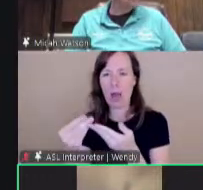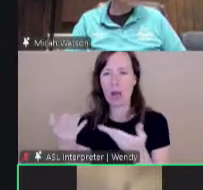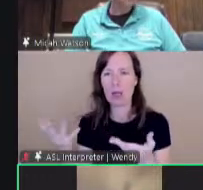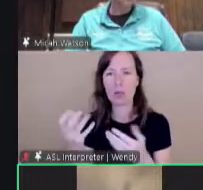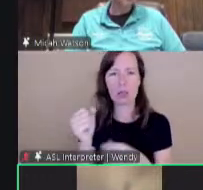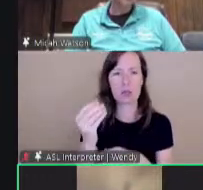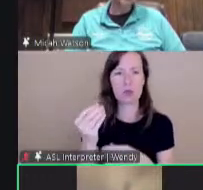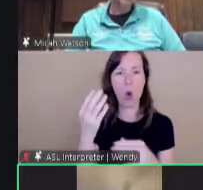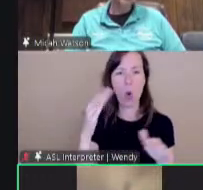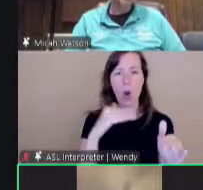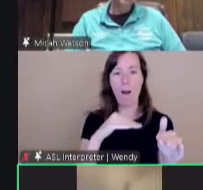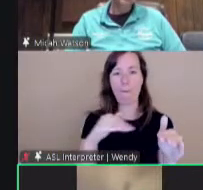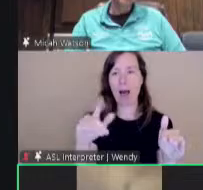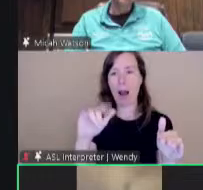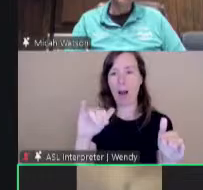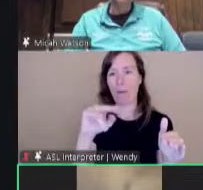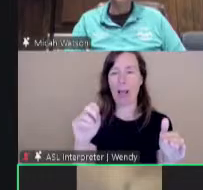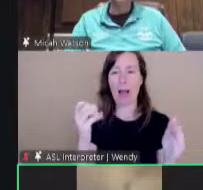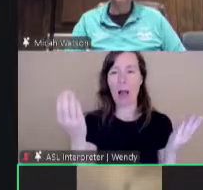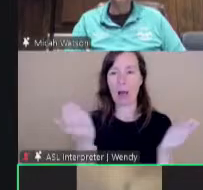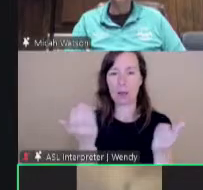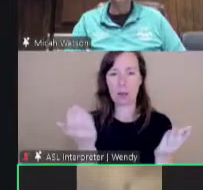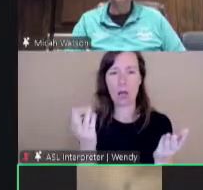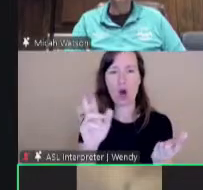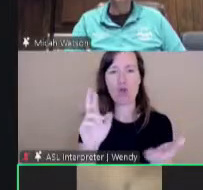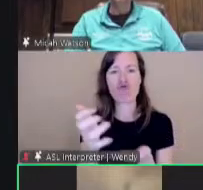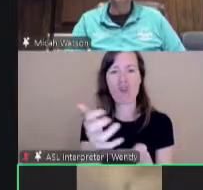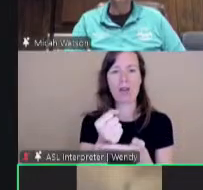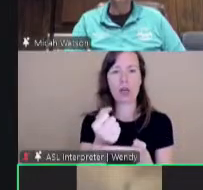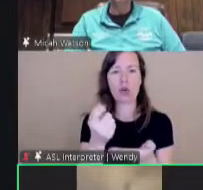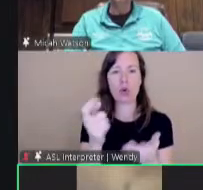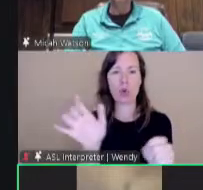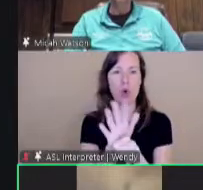line here is the revenue totals